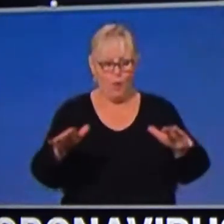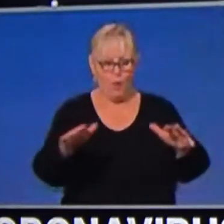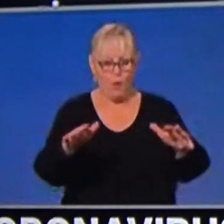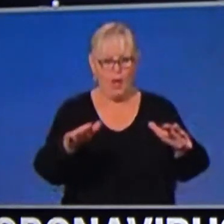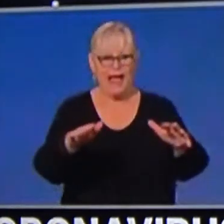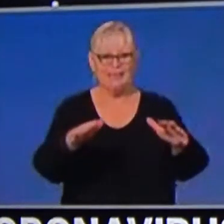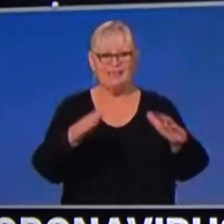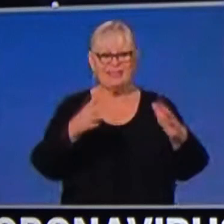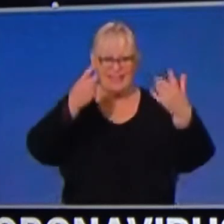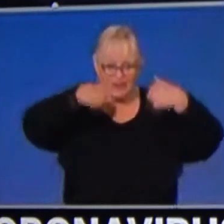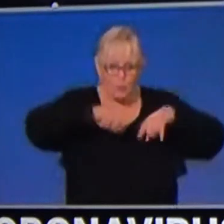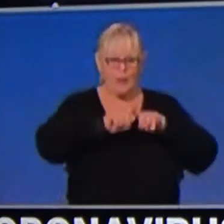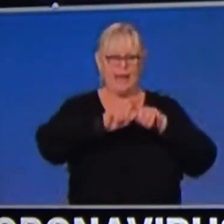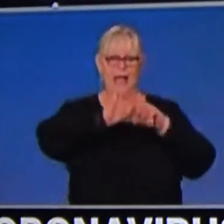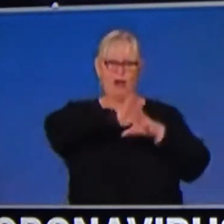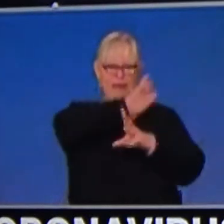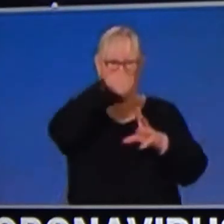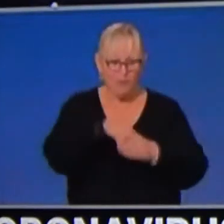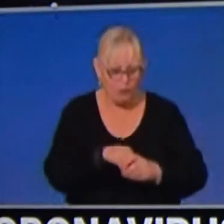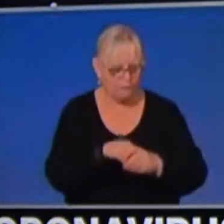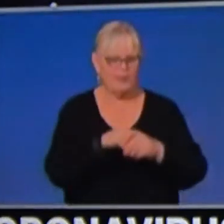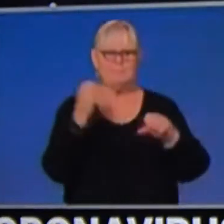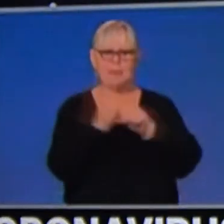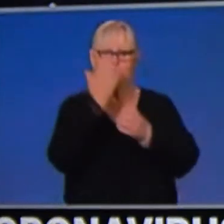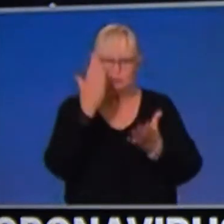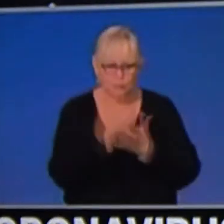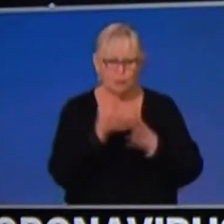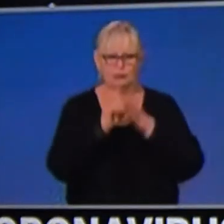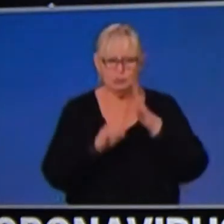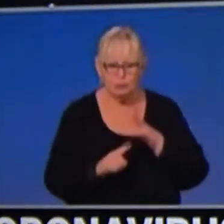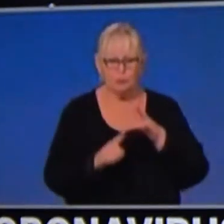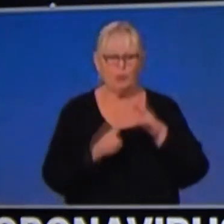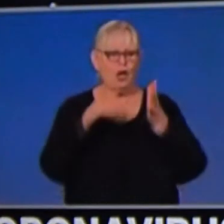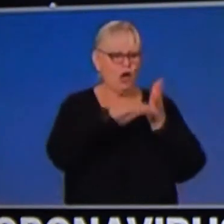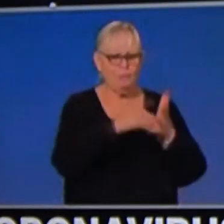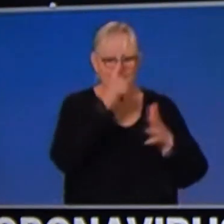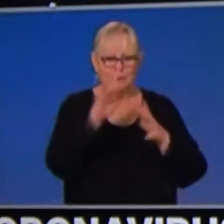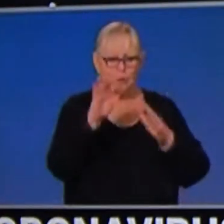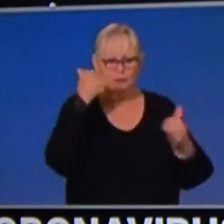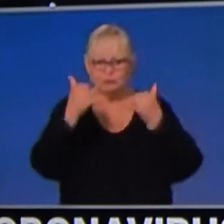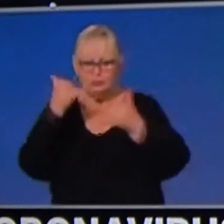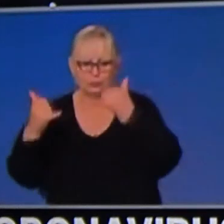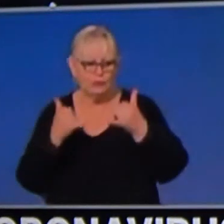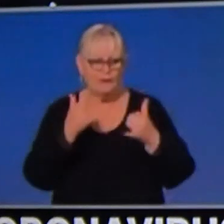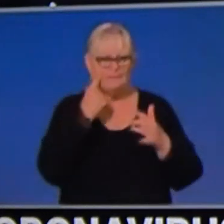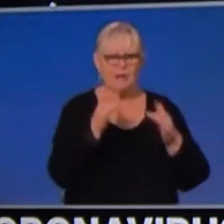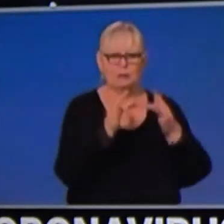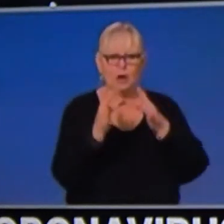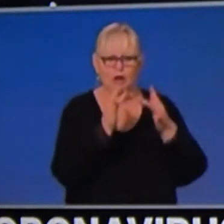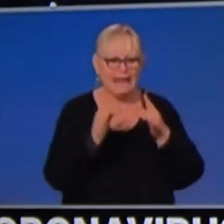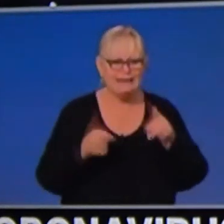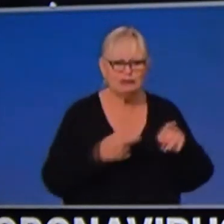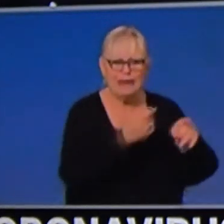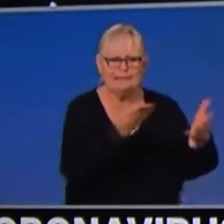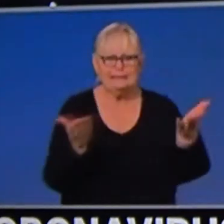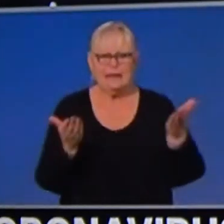all enlist in the sorts of things we need to do to help those who are tracing the virus and identifying